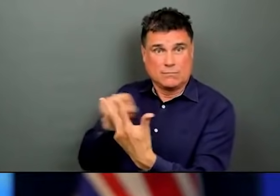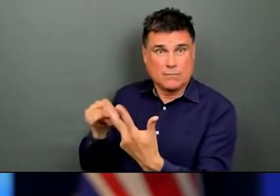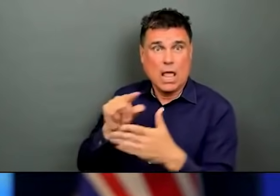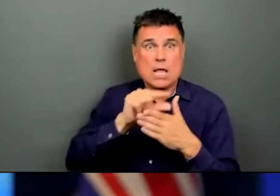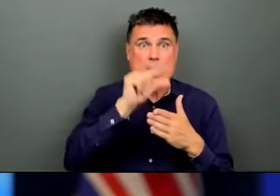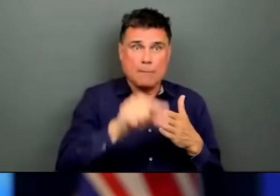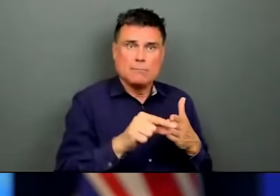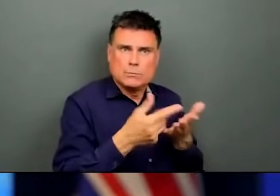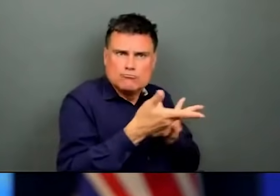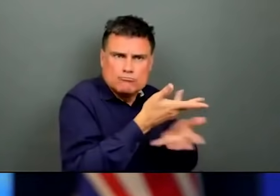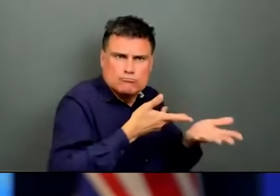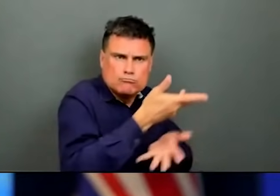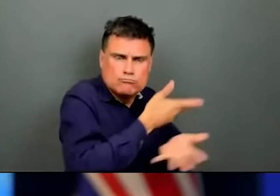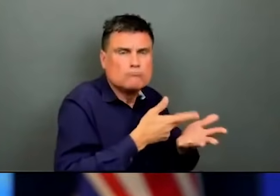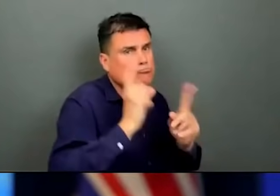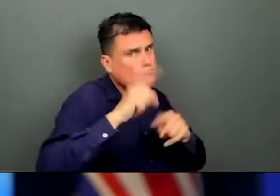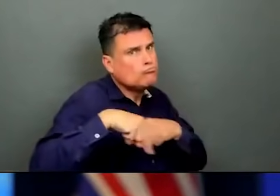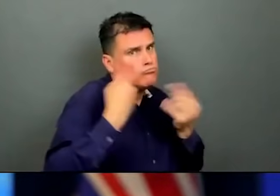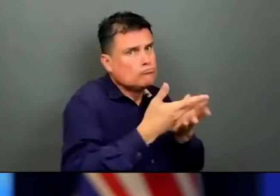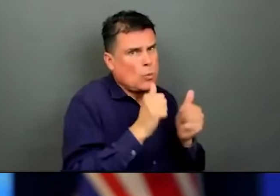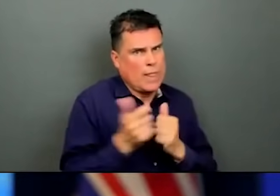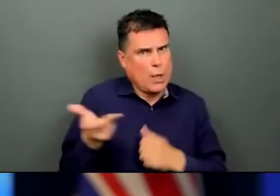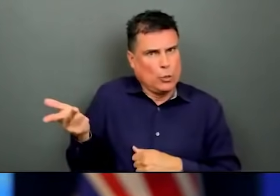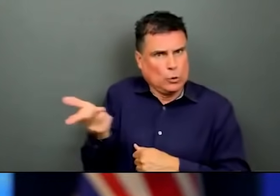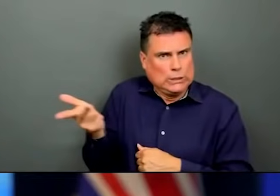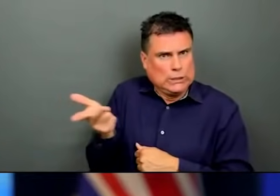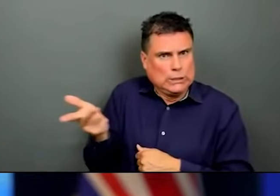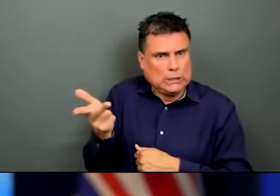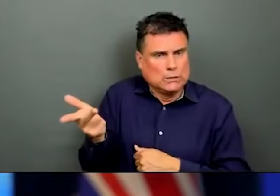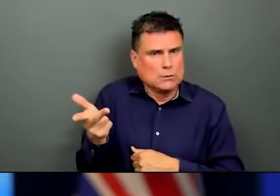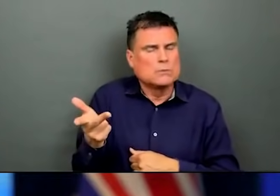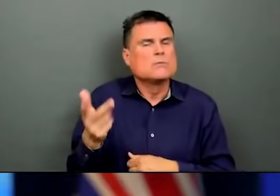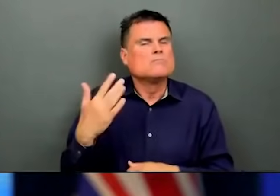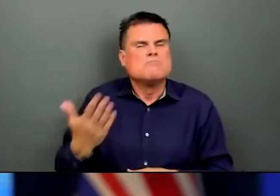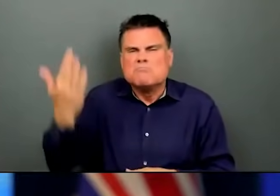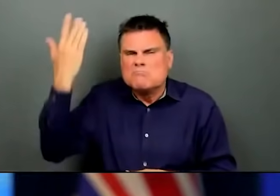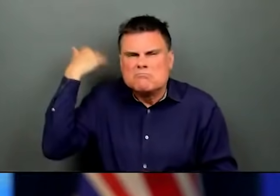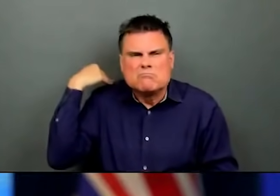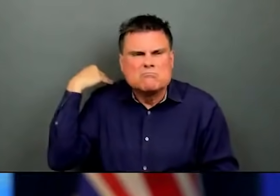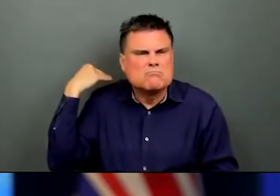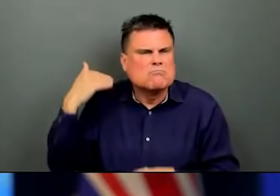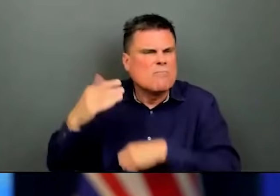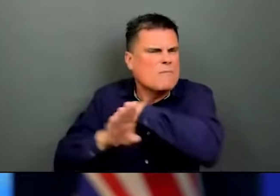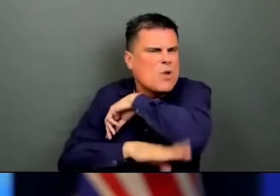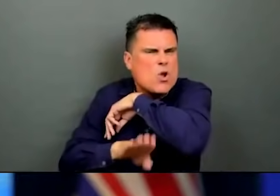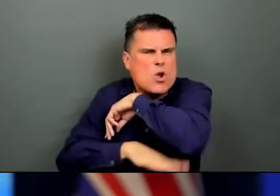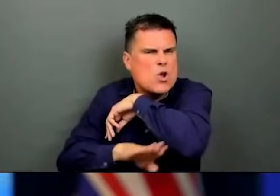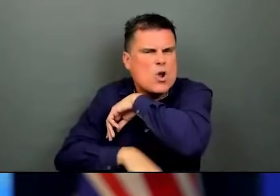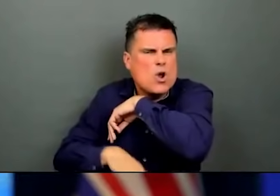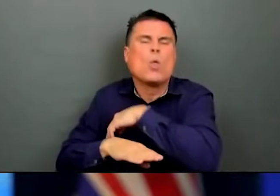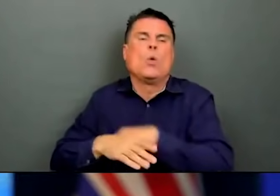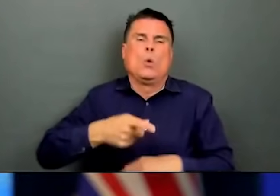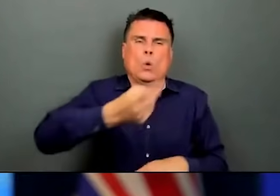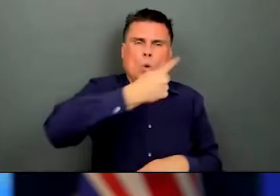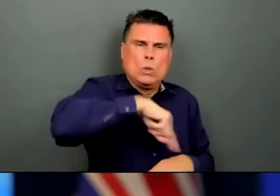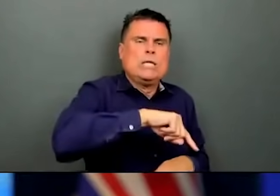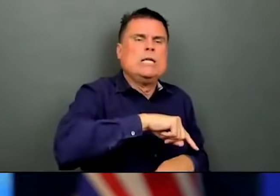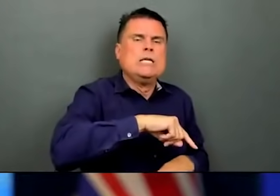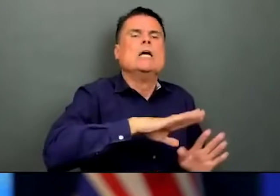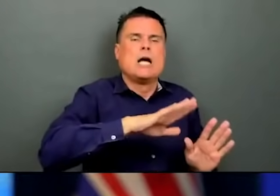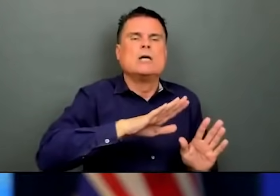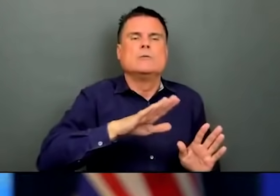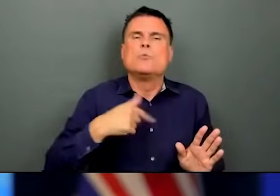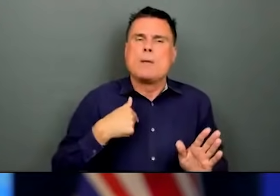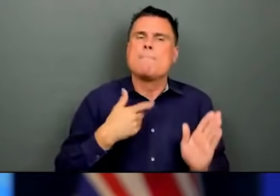the Gourlay-Merkel report. We said we were going to consult with title holders and defer more areas of the province.